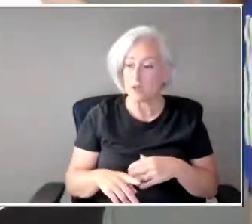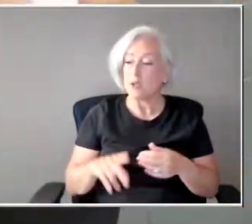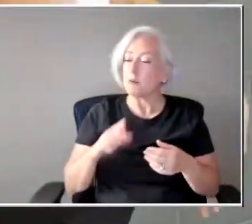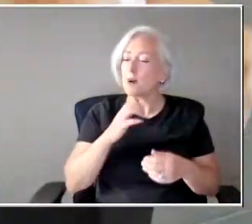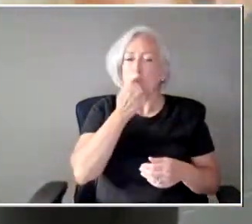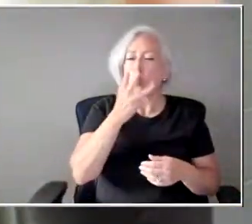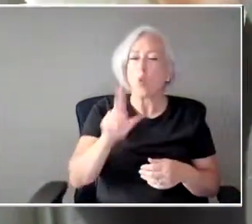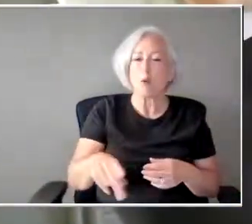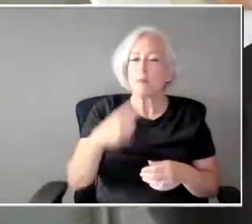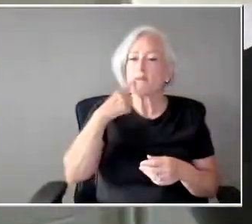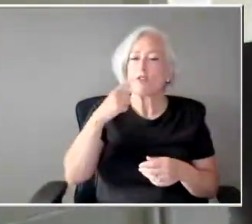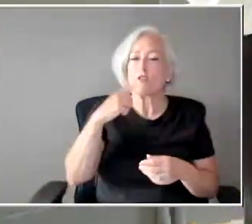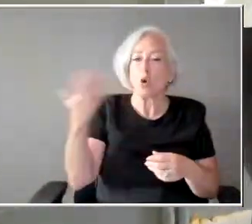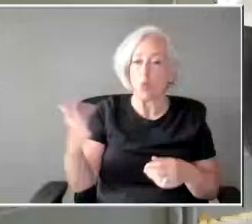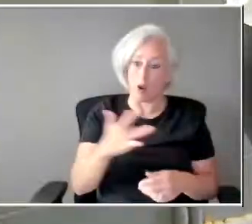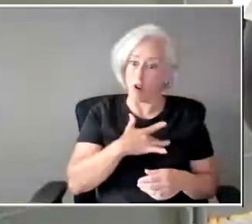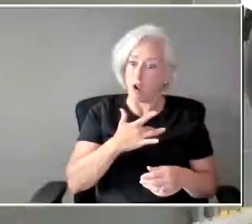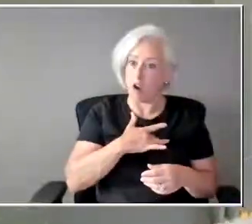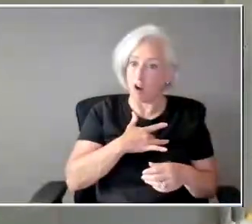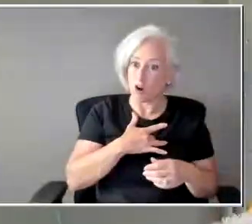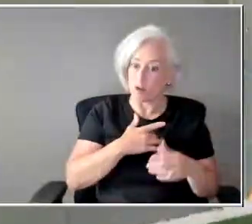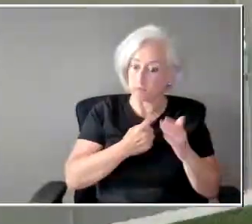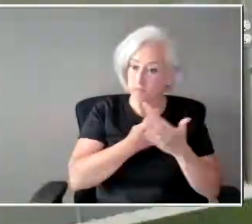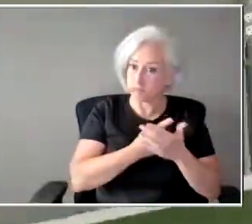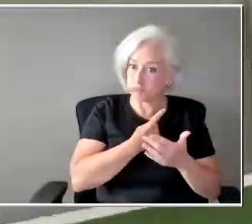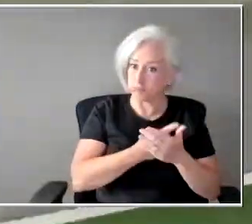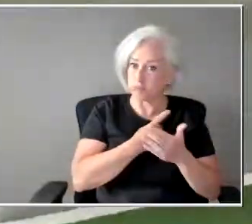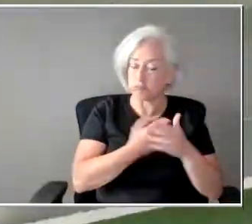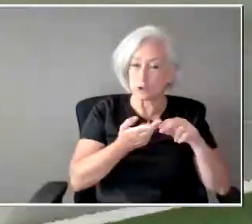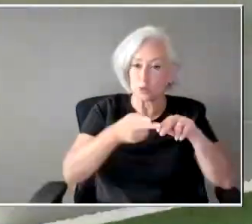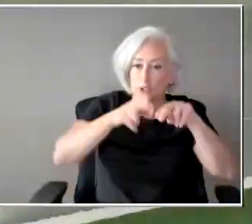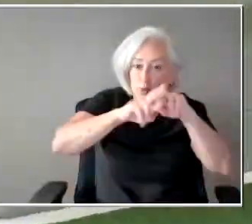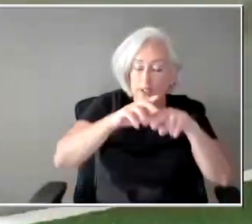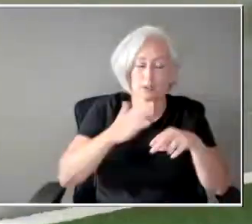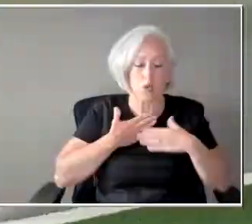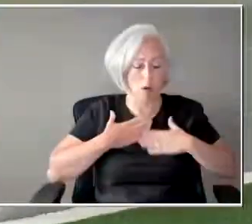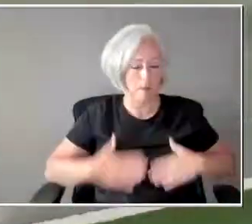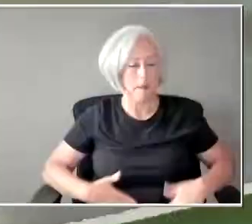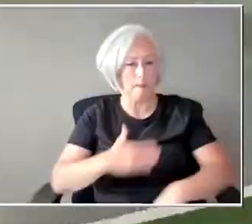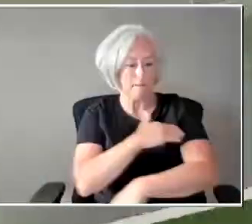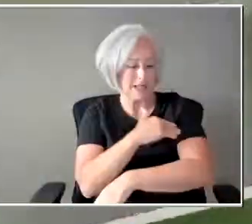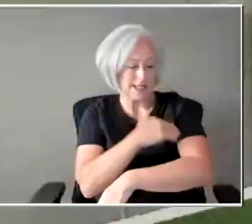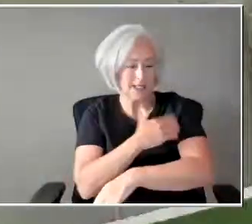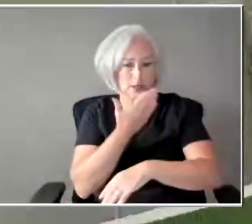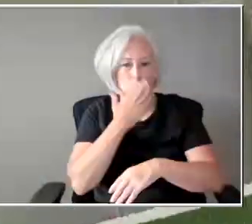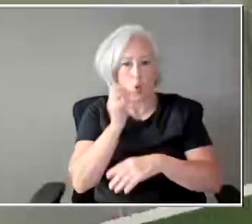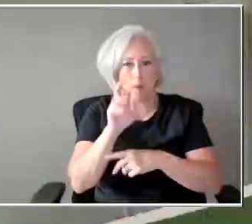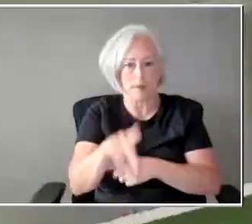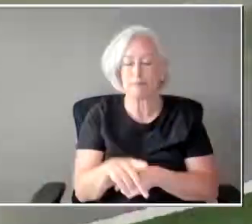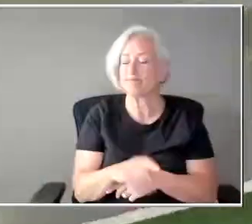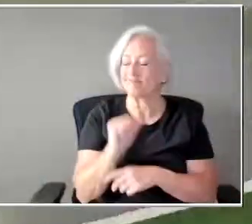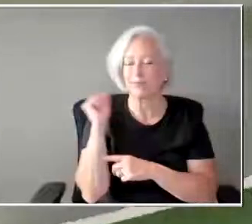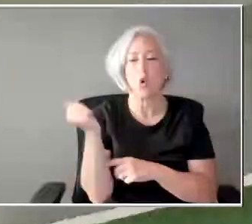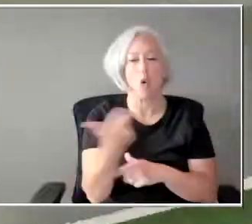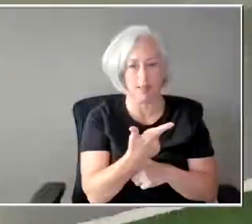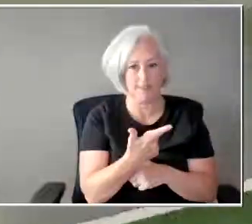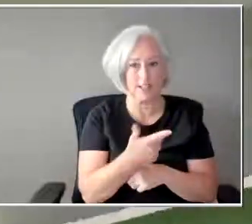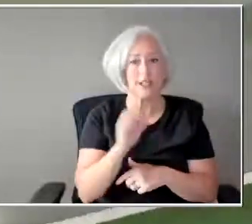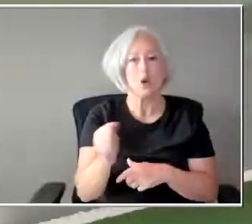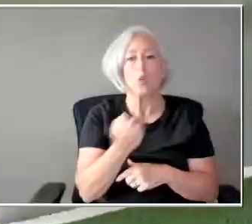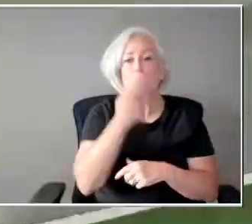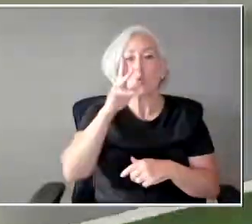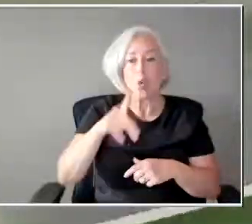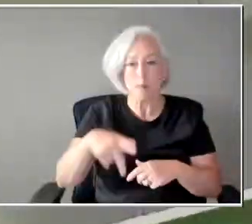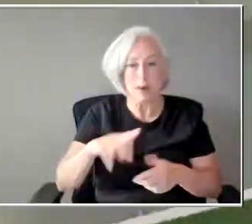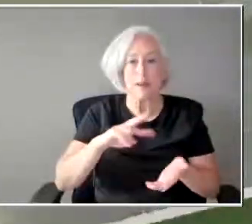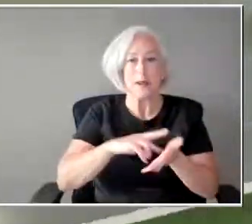warming up your muscles, stretching? Is it all of it? All of it. So the biggest thing, again, in strength training type exercises is when you're warming up your soft